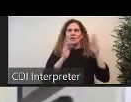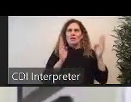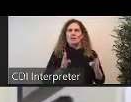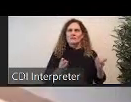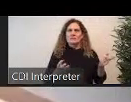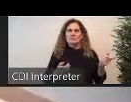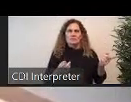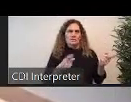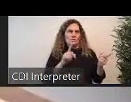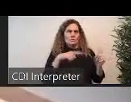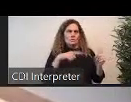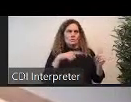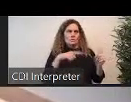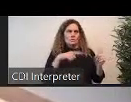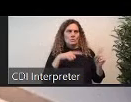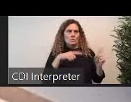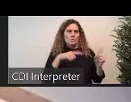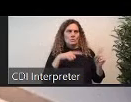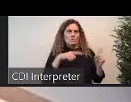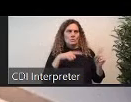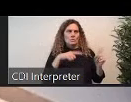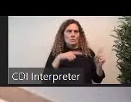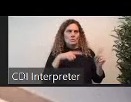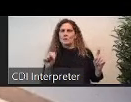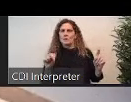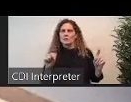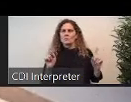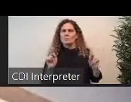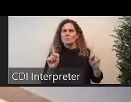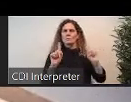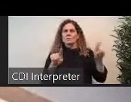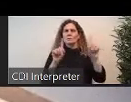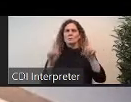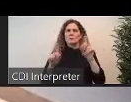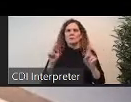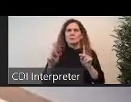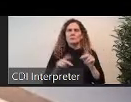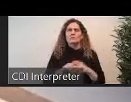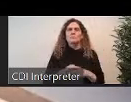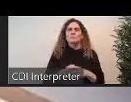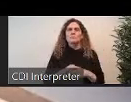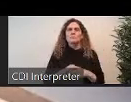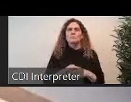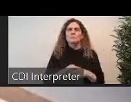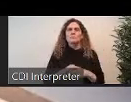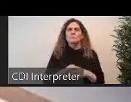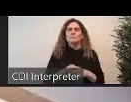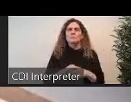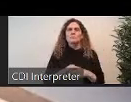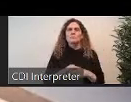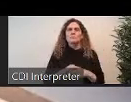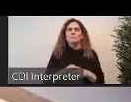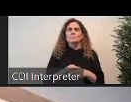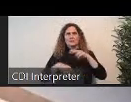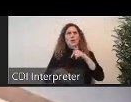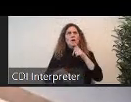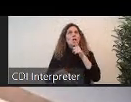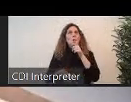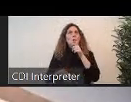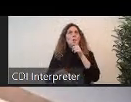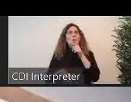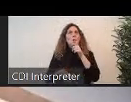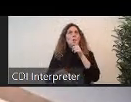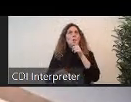Yes, so we are looking at what resources we have available to do actual homebound visits, and we're also working with some additional partners to see how